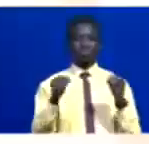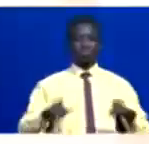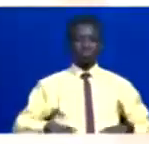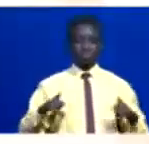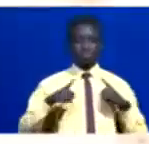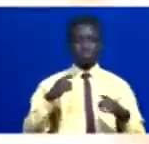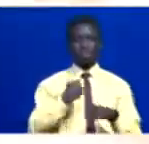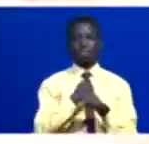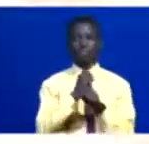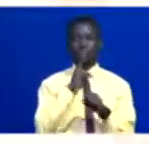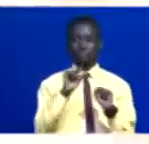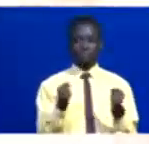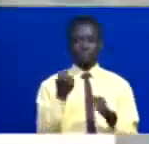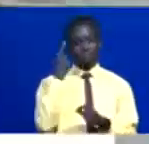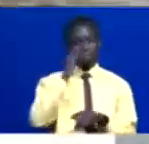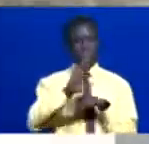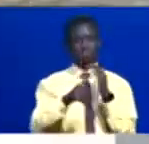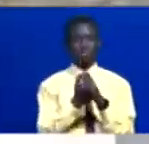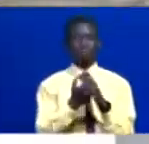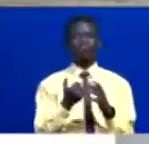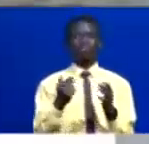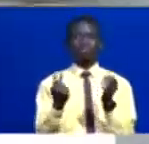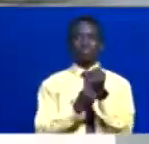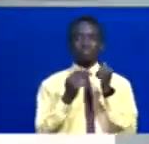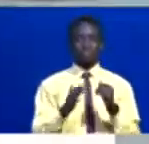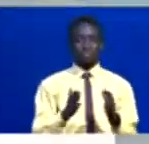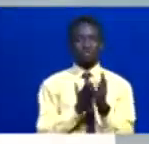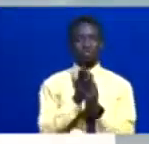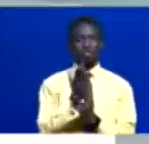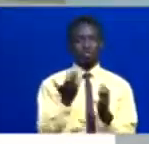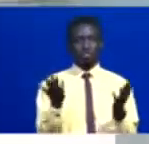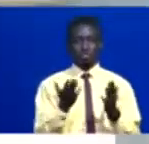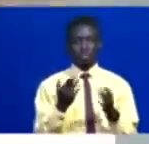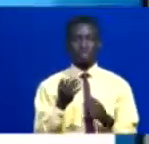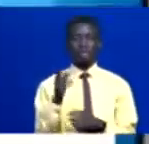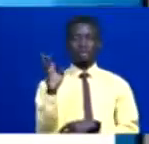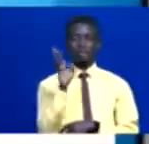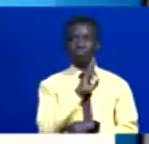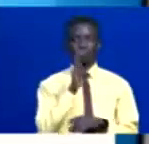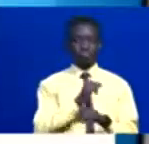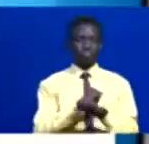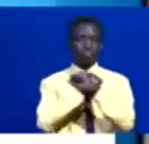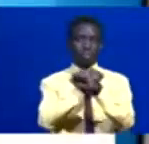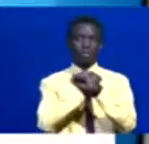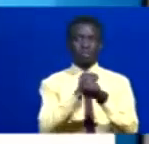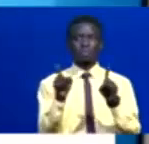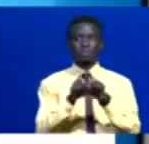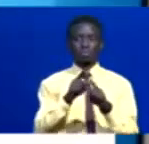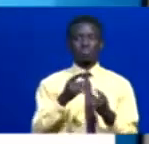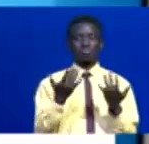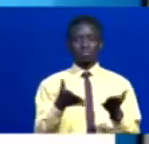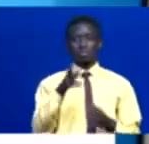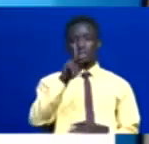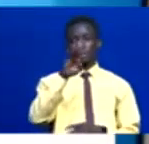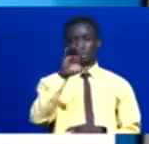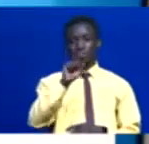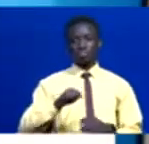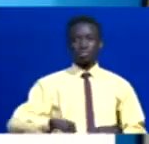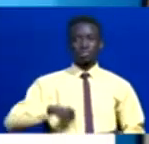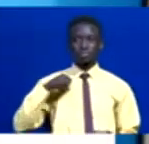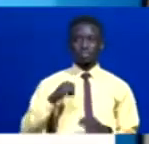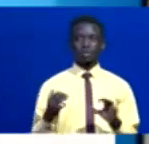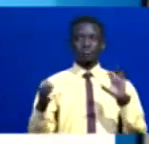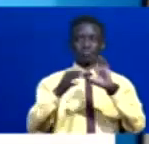of stakeholders through compliance with regulations and hazards prevention. KEBS is today proud to be associated with Davis